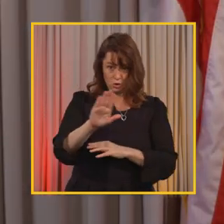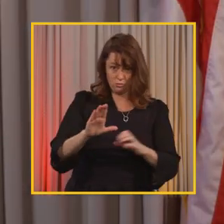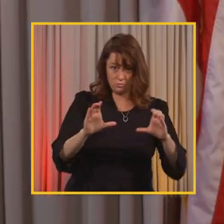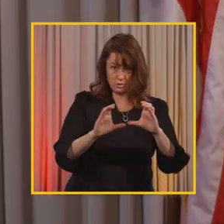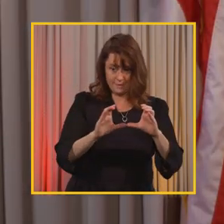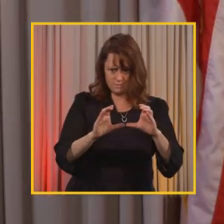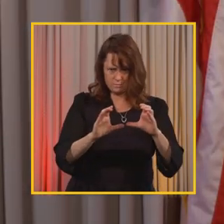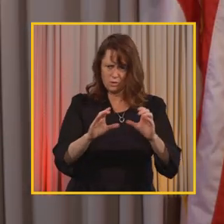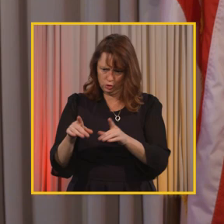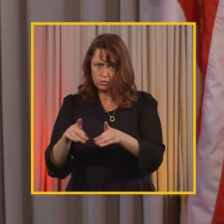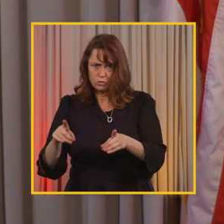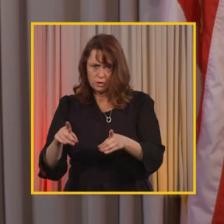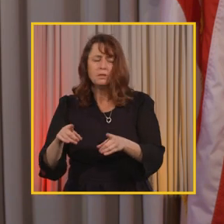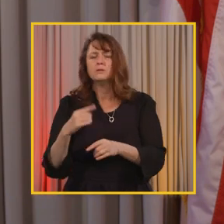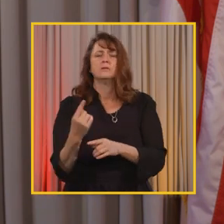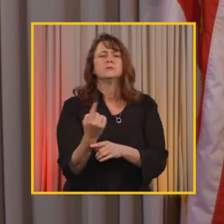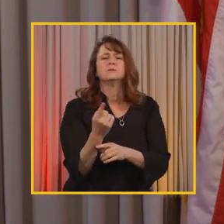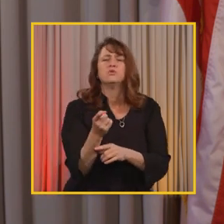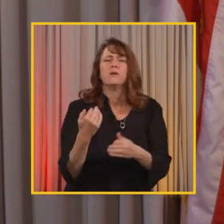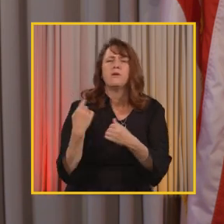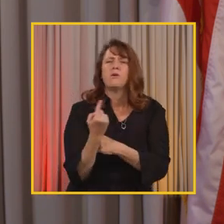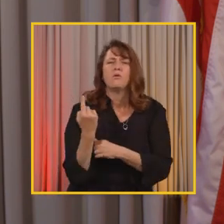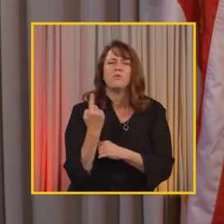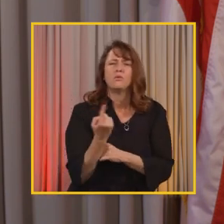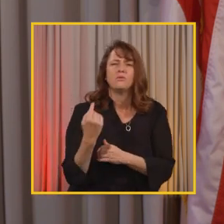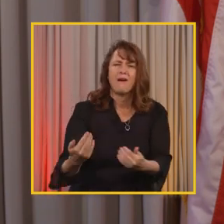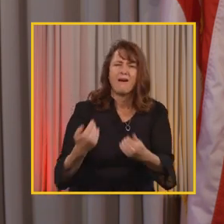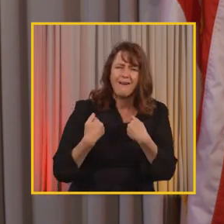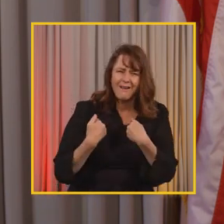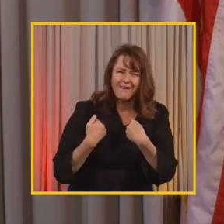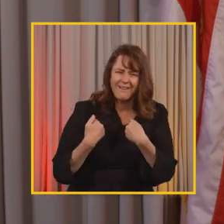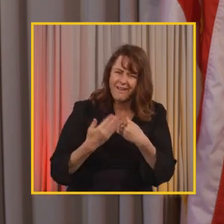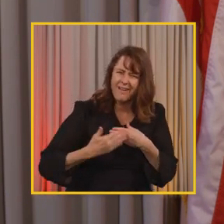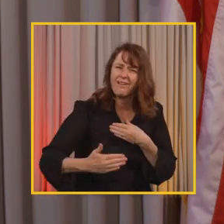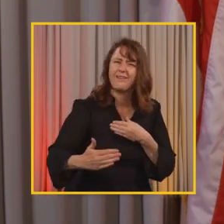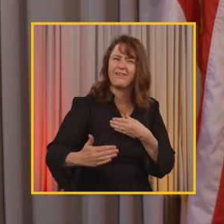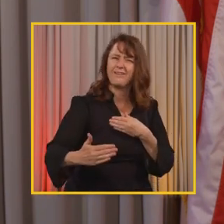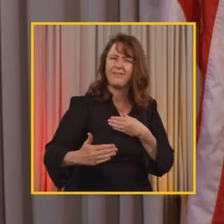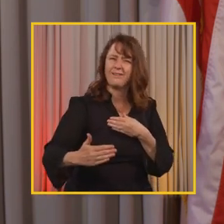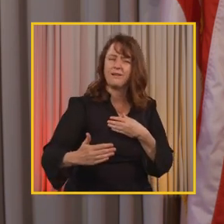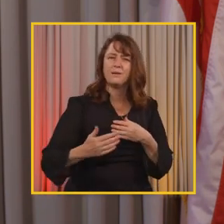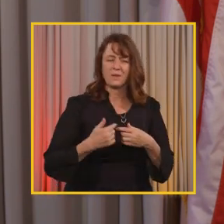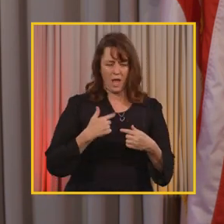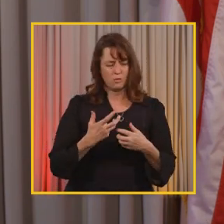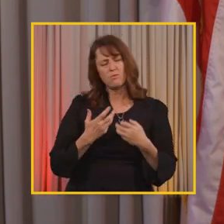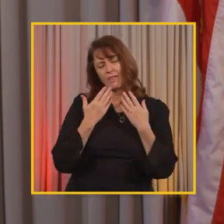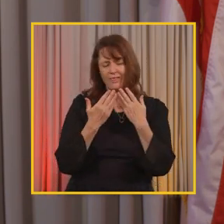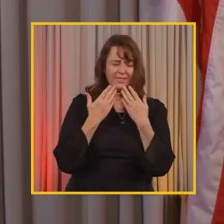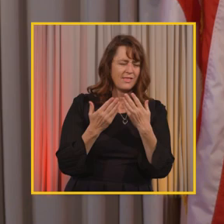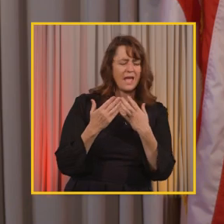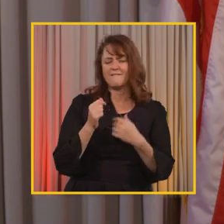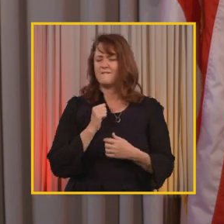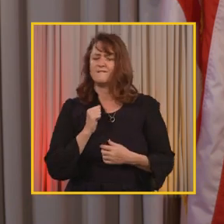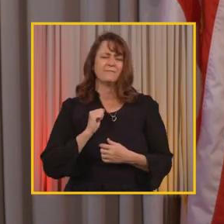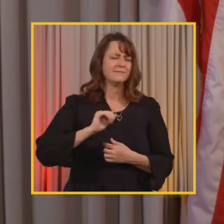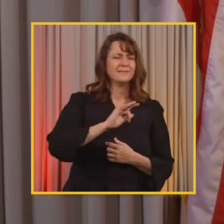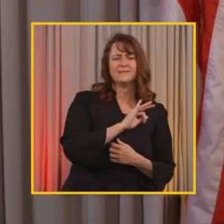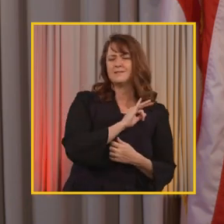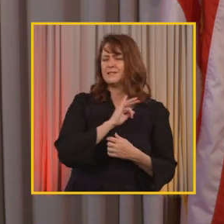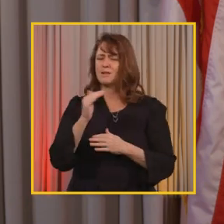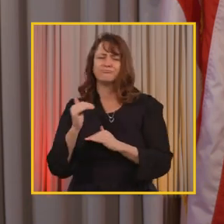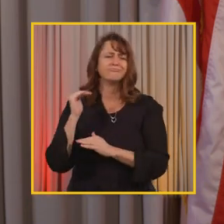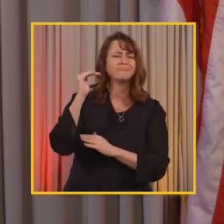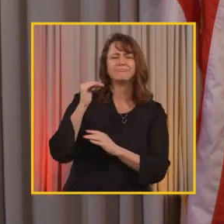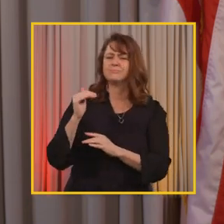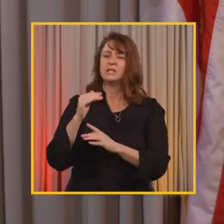faculty, staff, students, administration, and Board of Trustees in leading our institution and transforming the